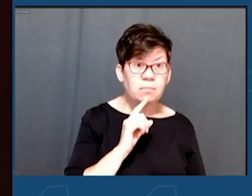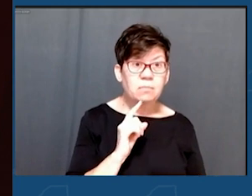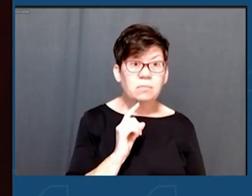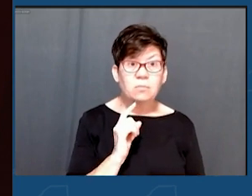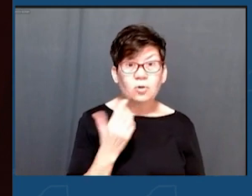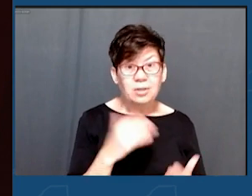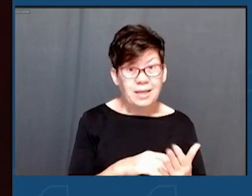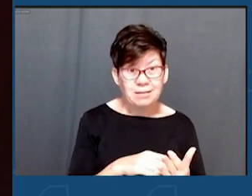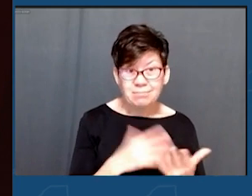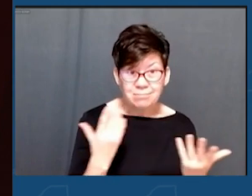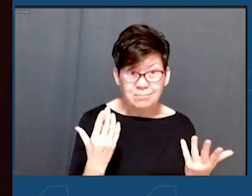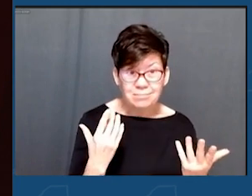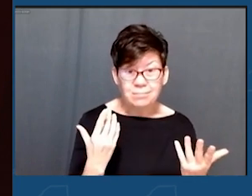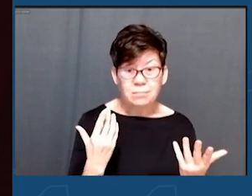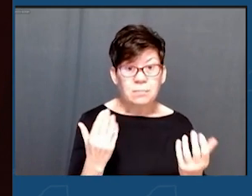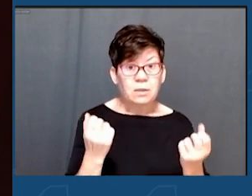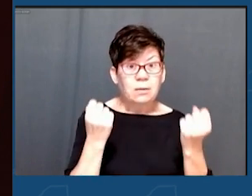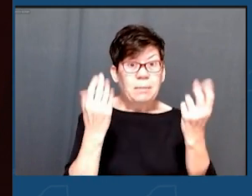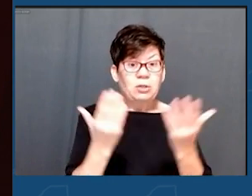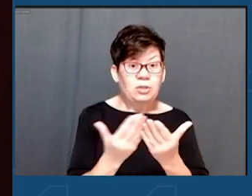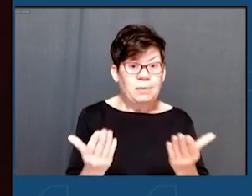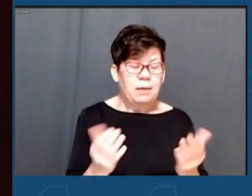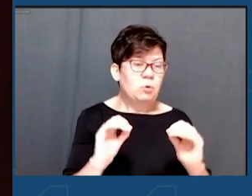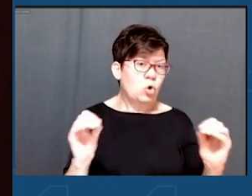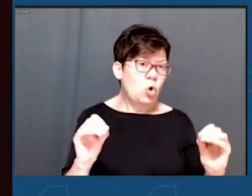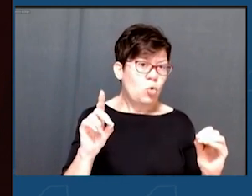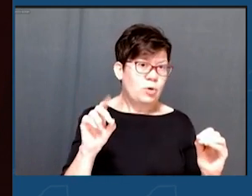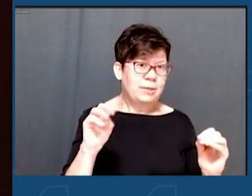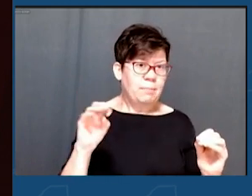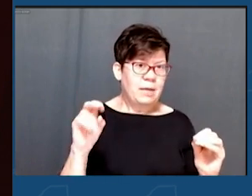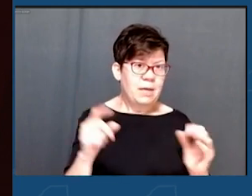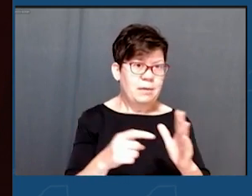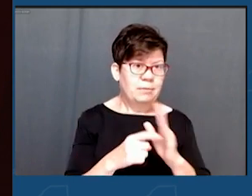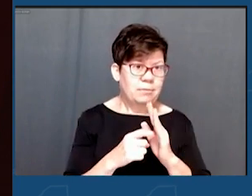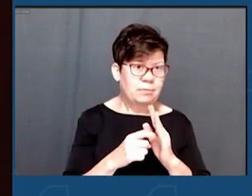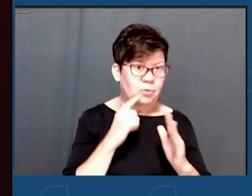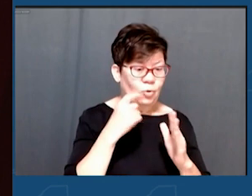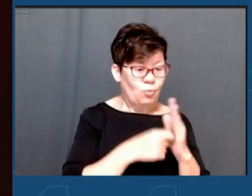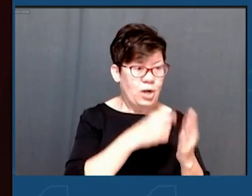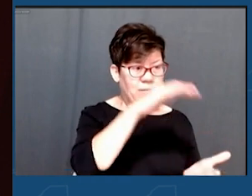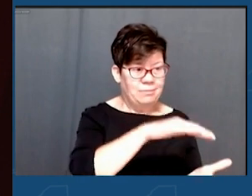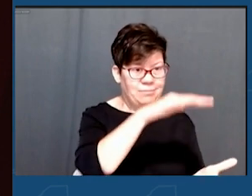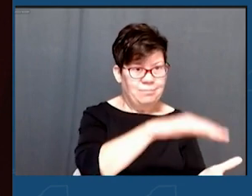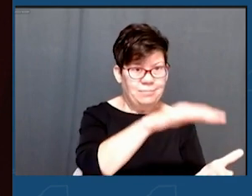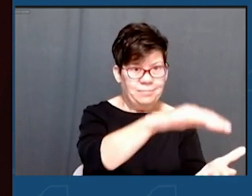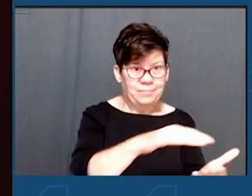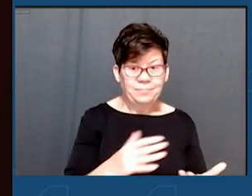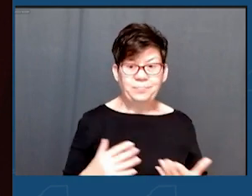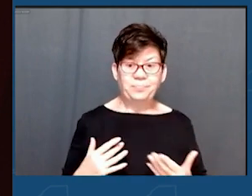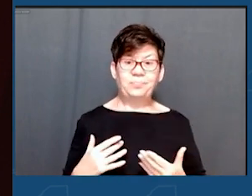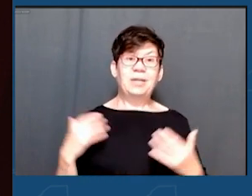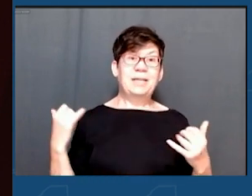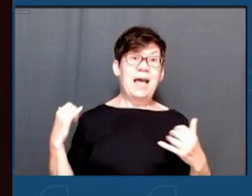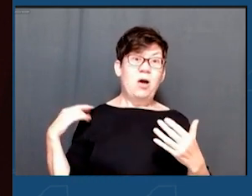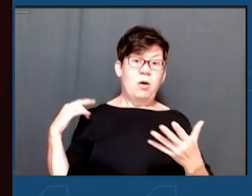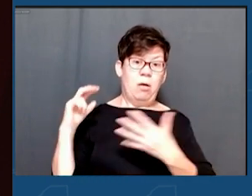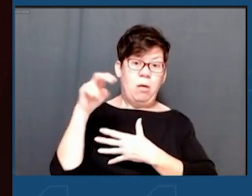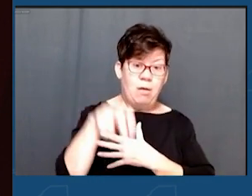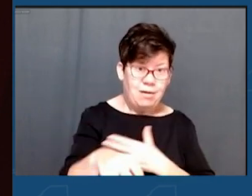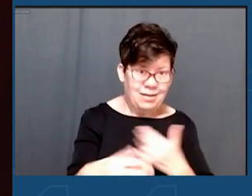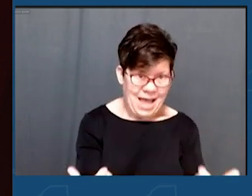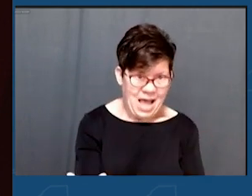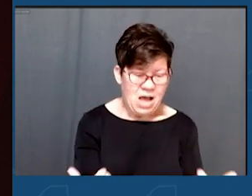demand. Plenty of supply, no demand, the prices go down. Fast forward to today, from that time of